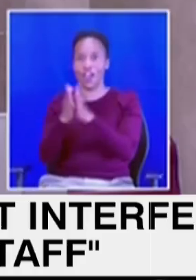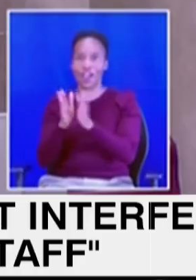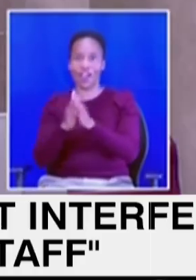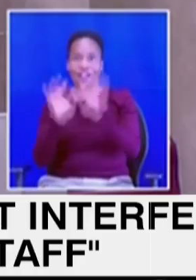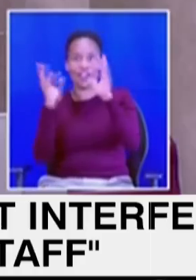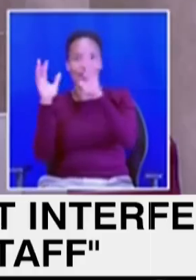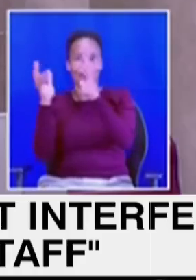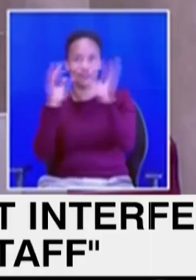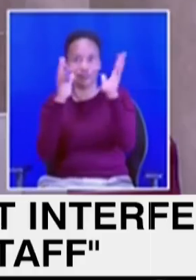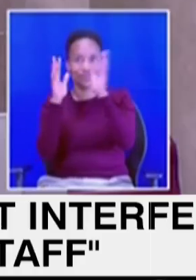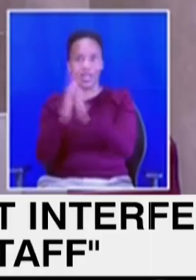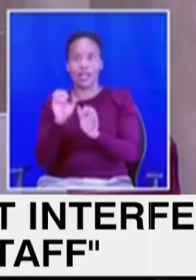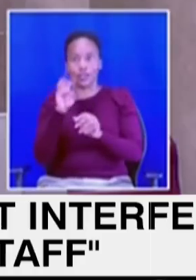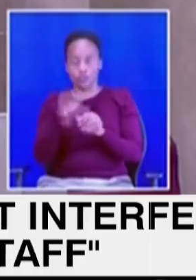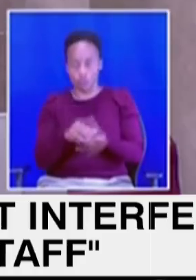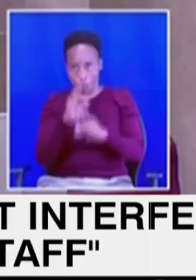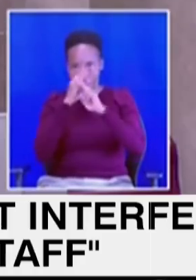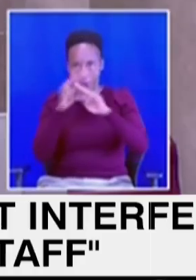So